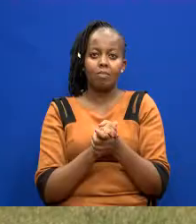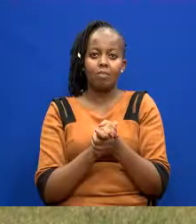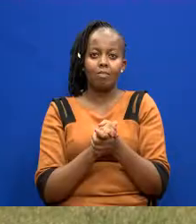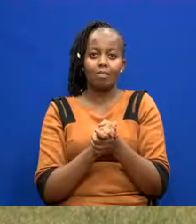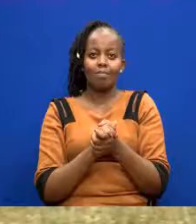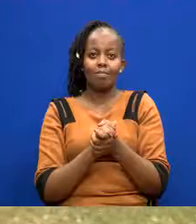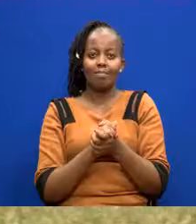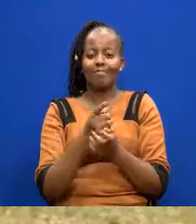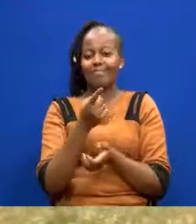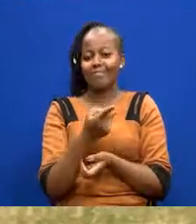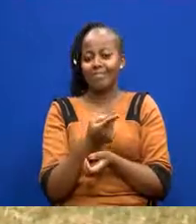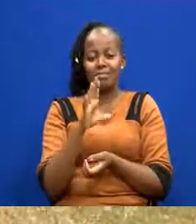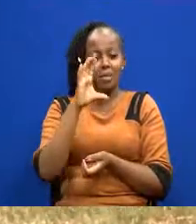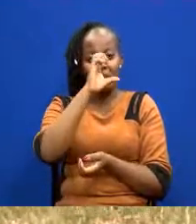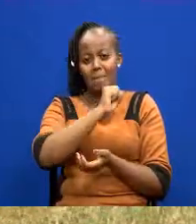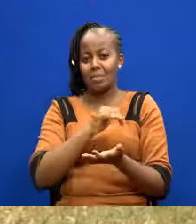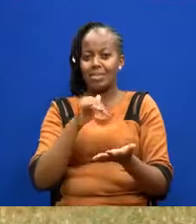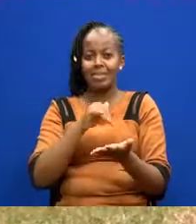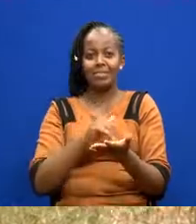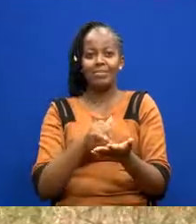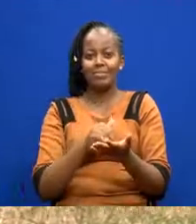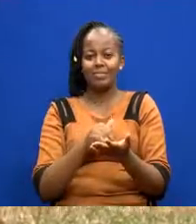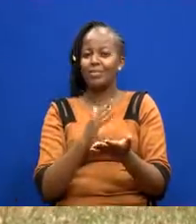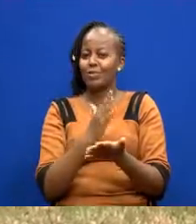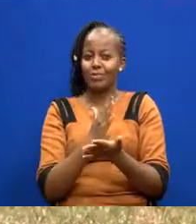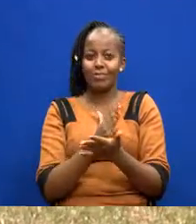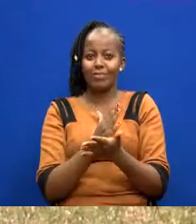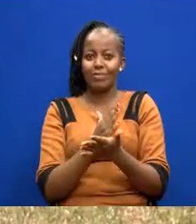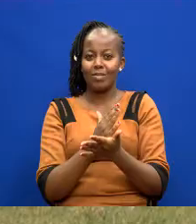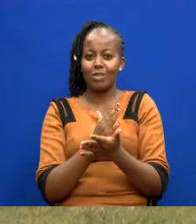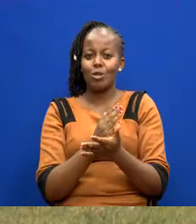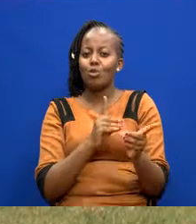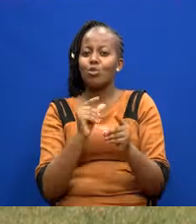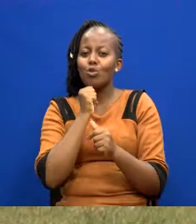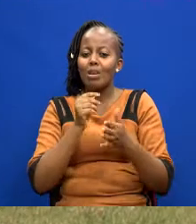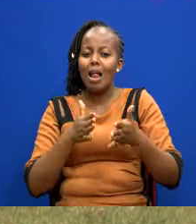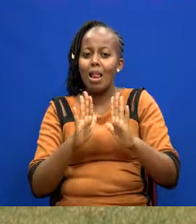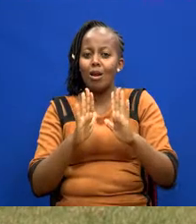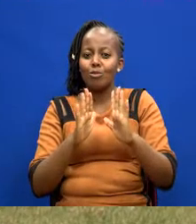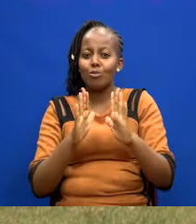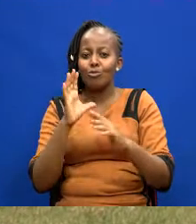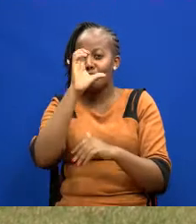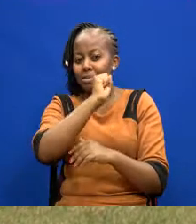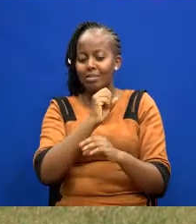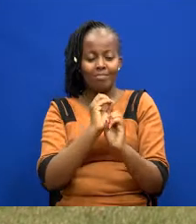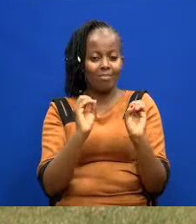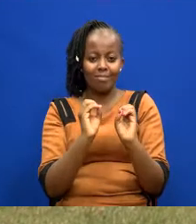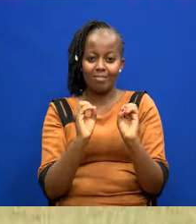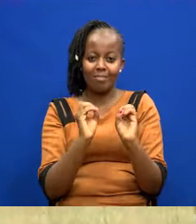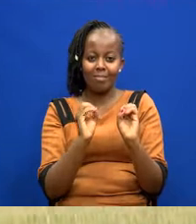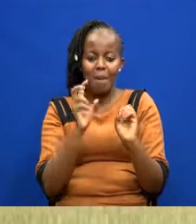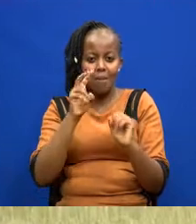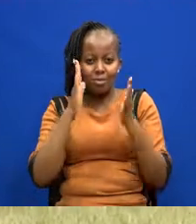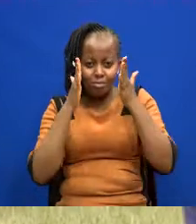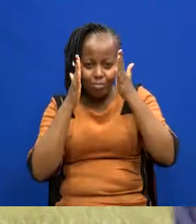Go low, go low. Step in. Oh, that's it. Oh, easily beaten. Never allow him to beat you easily. So shuffle your